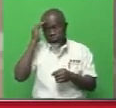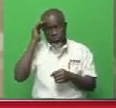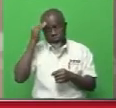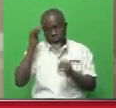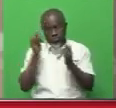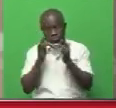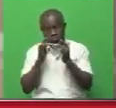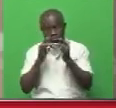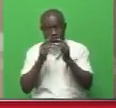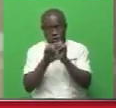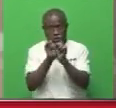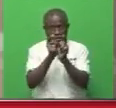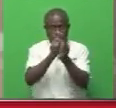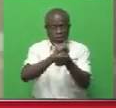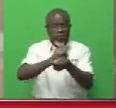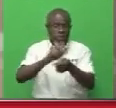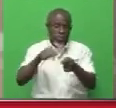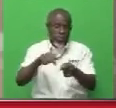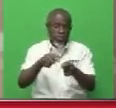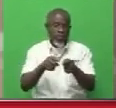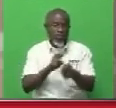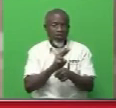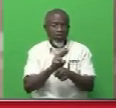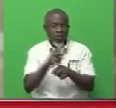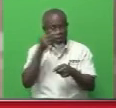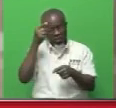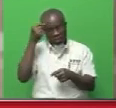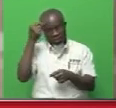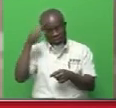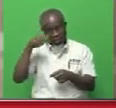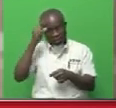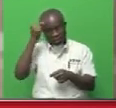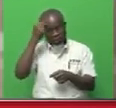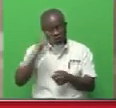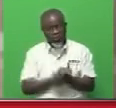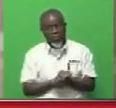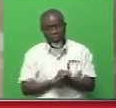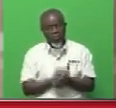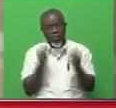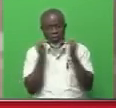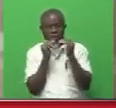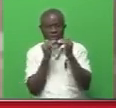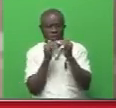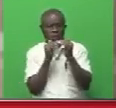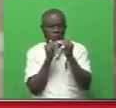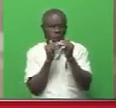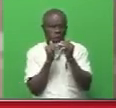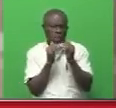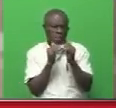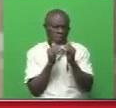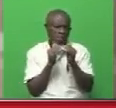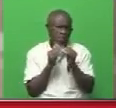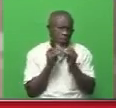this government. Madam President, equal access, equitable access to education was a goal that was